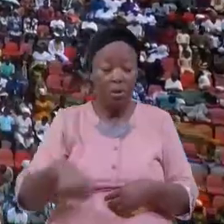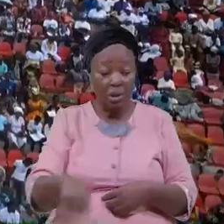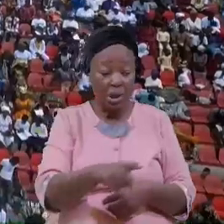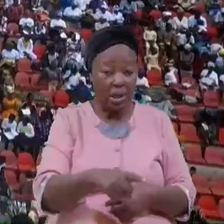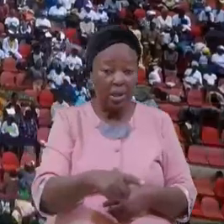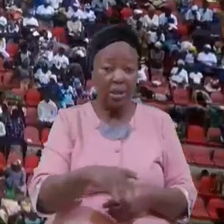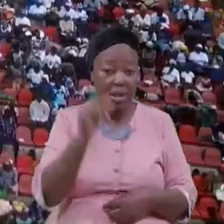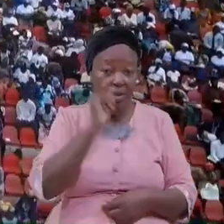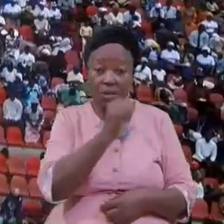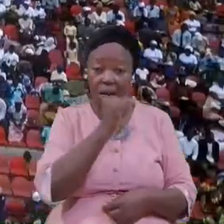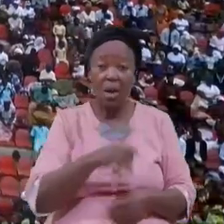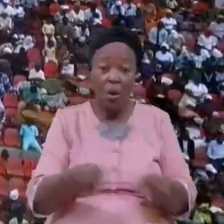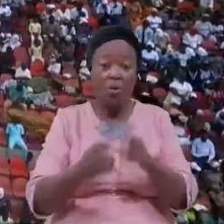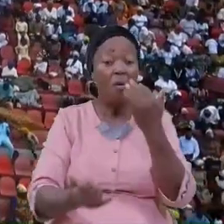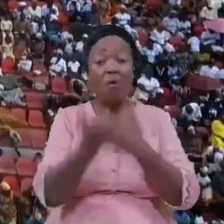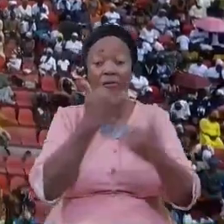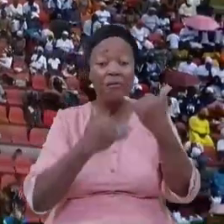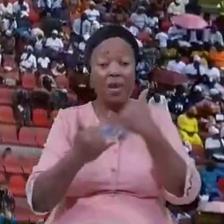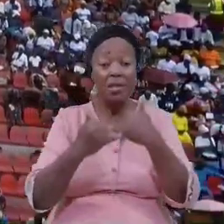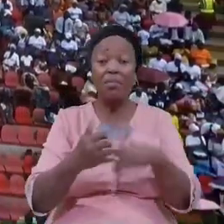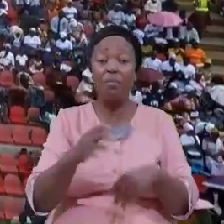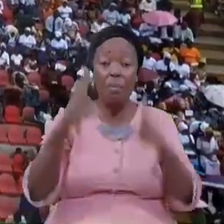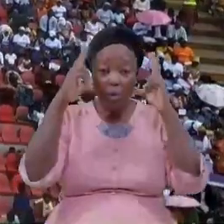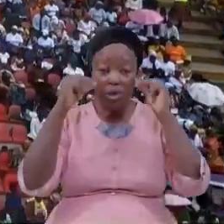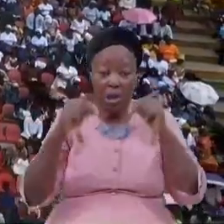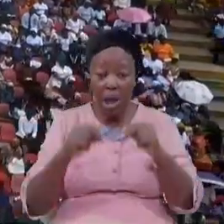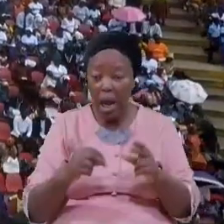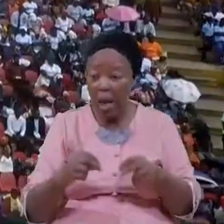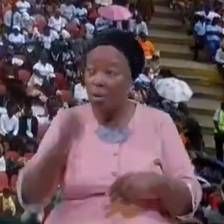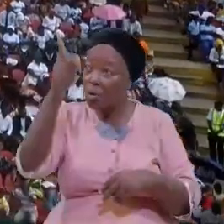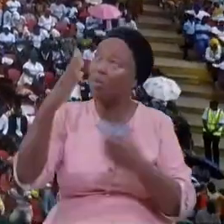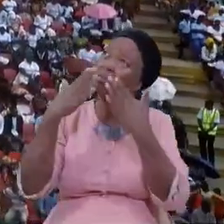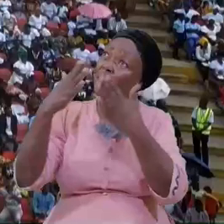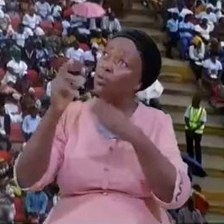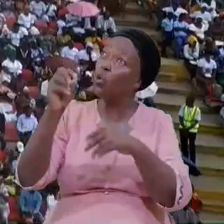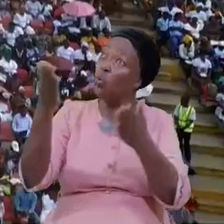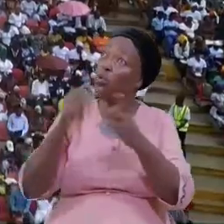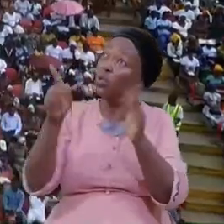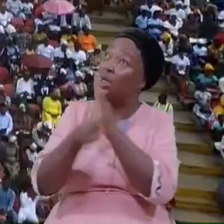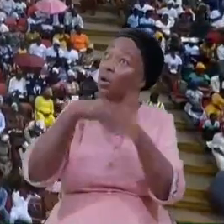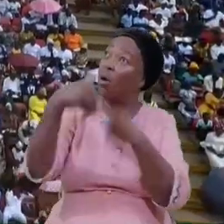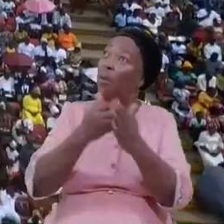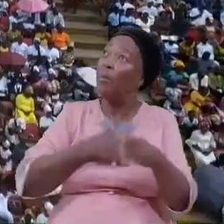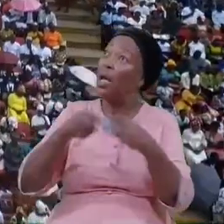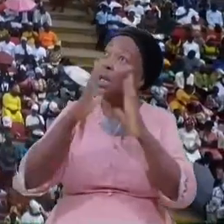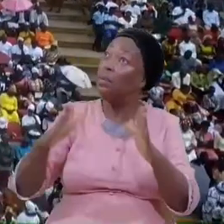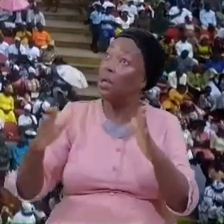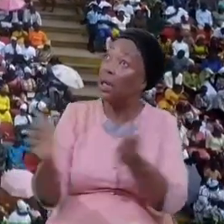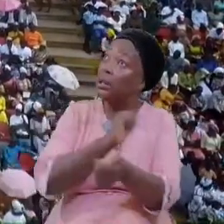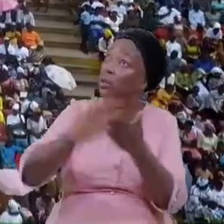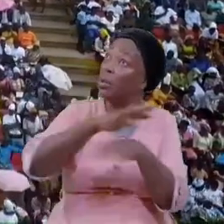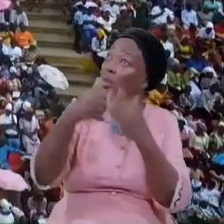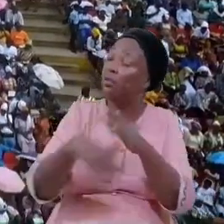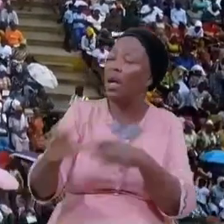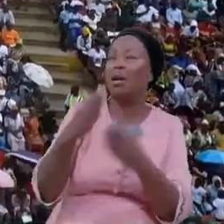to wipe them out, my enemies, my detractors, wipe them out and make me a greater nation.